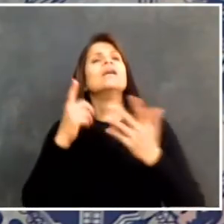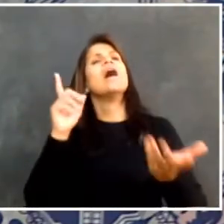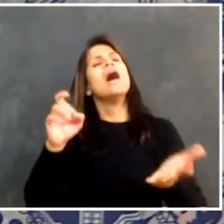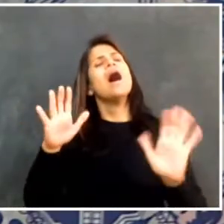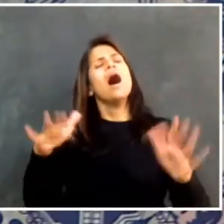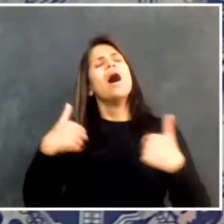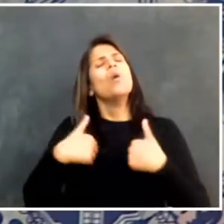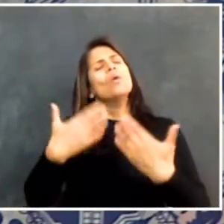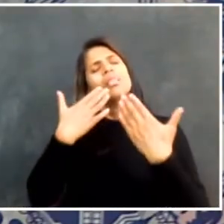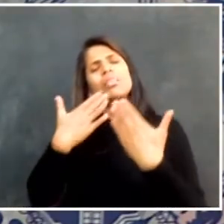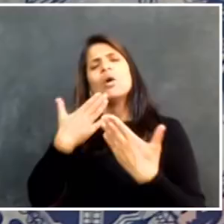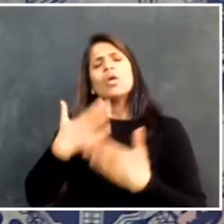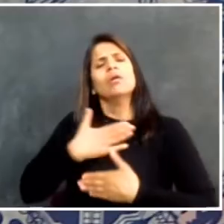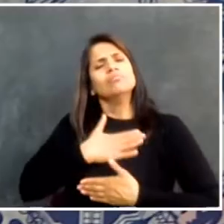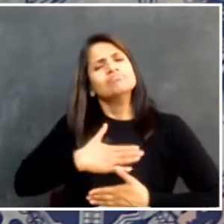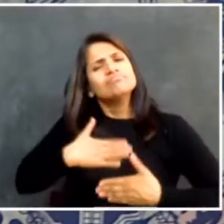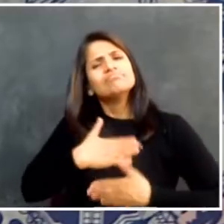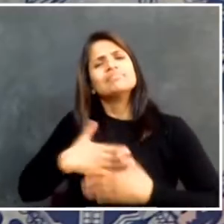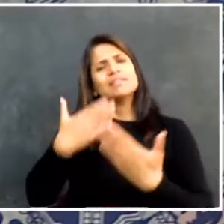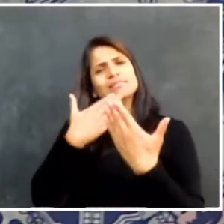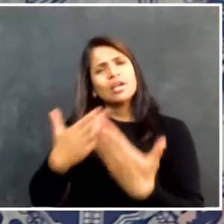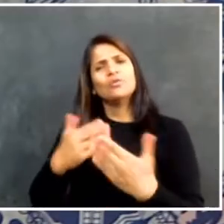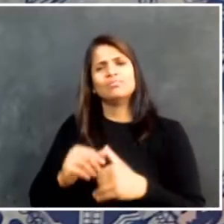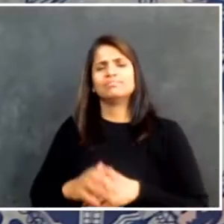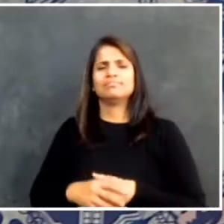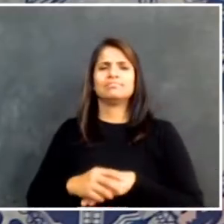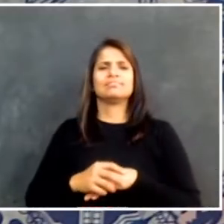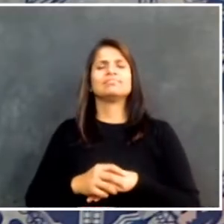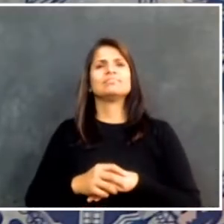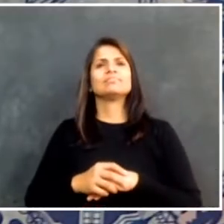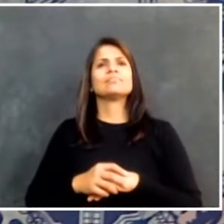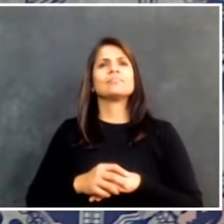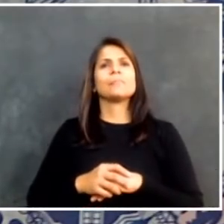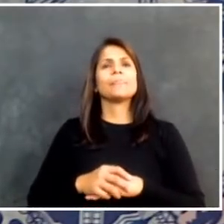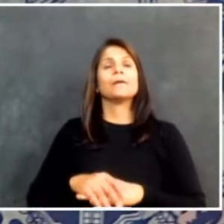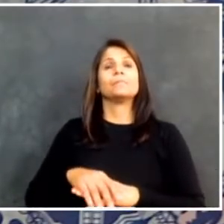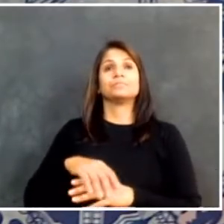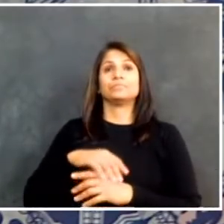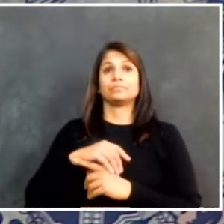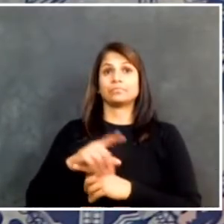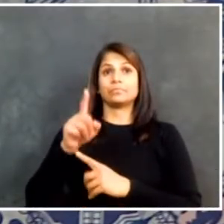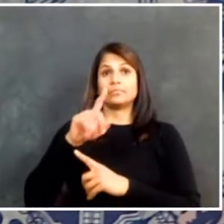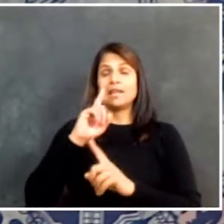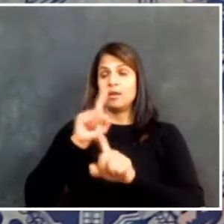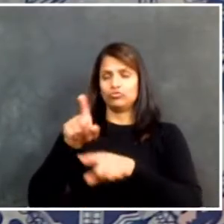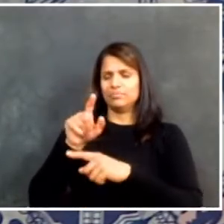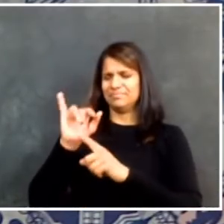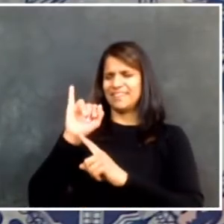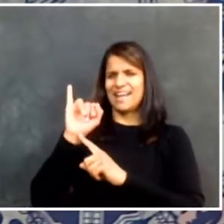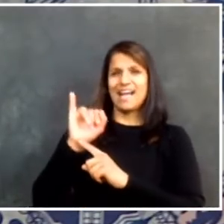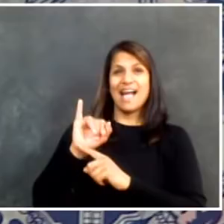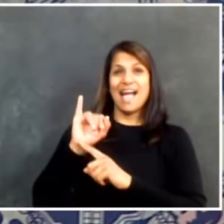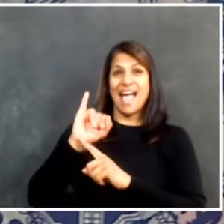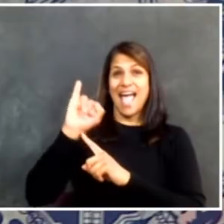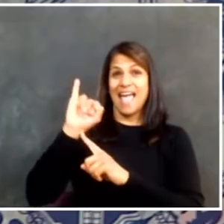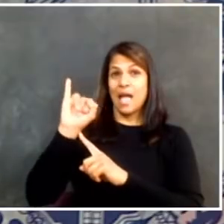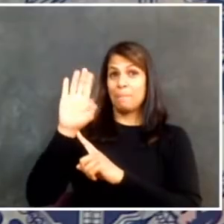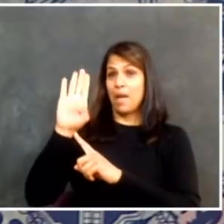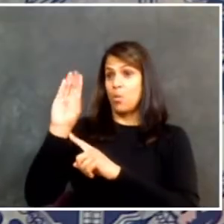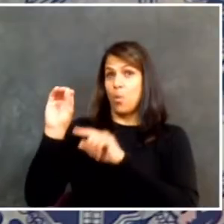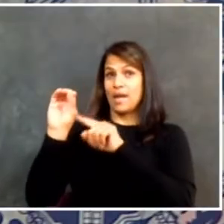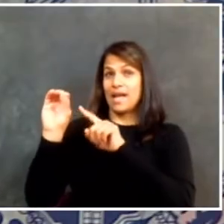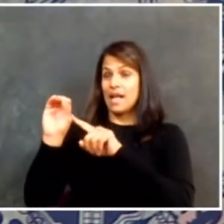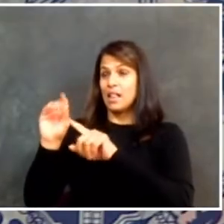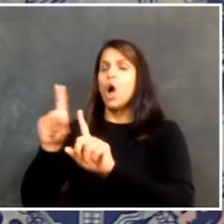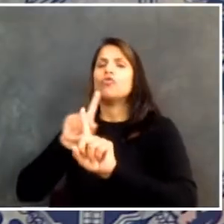The IBO report, I think, is pointing in the right direction for sure. We'll talk more in the budget